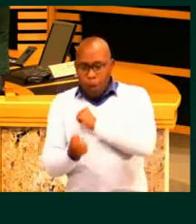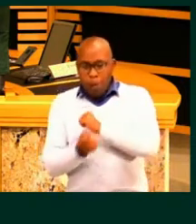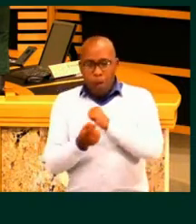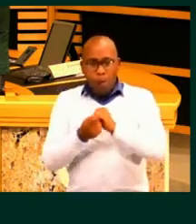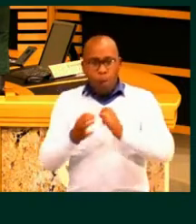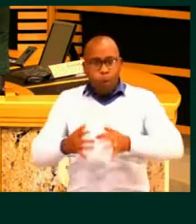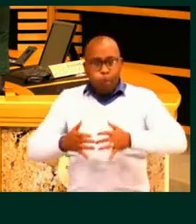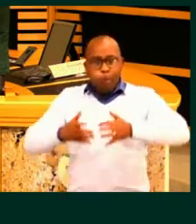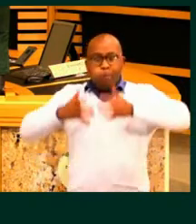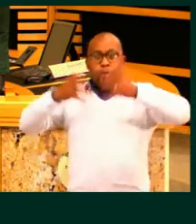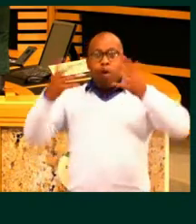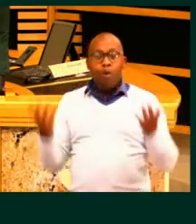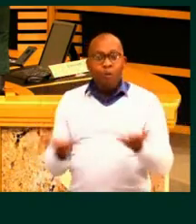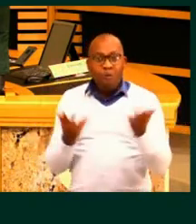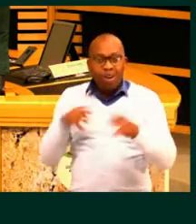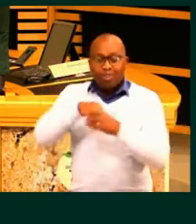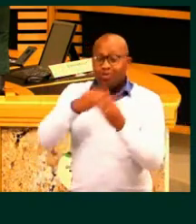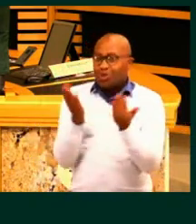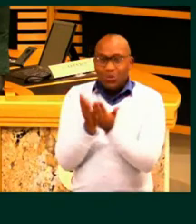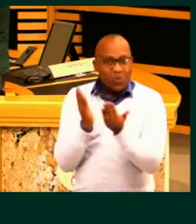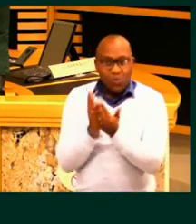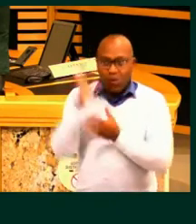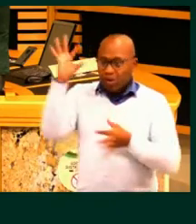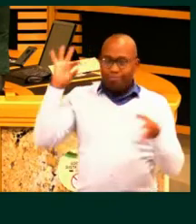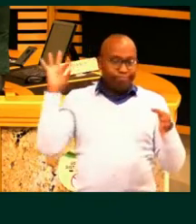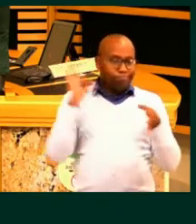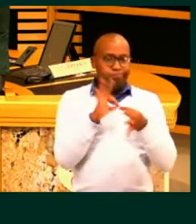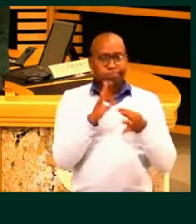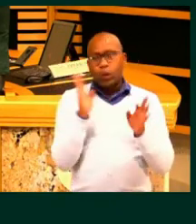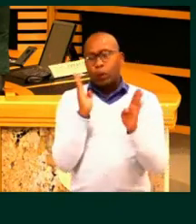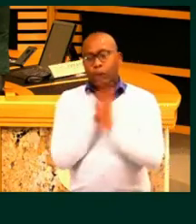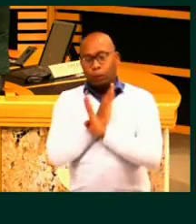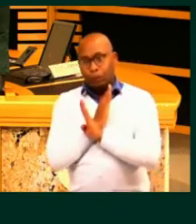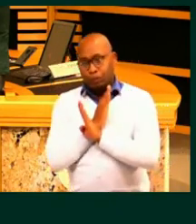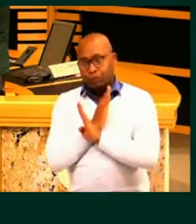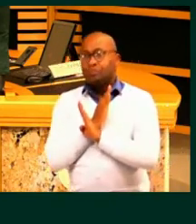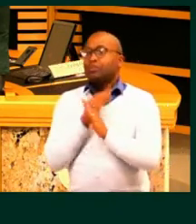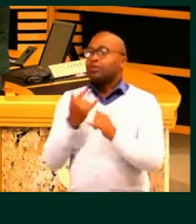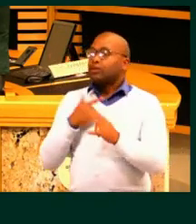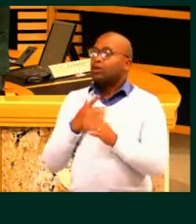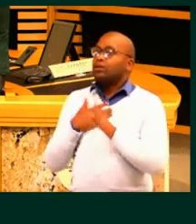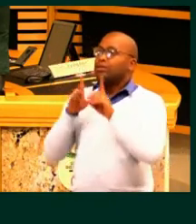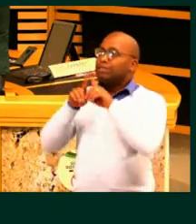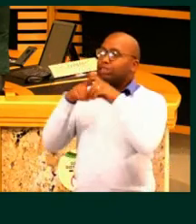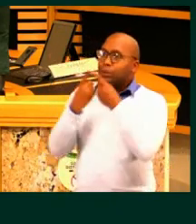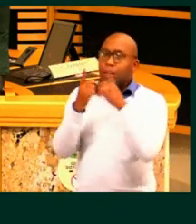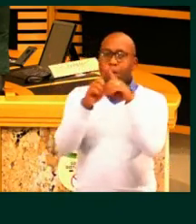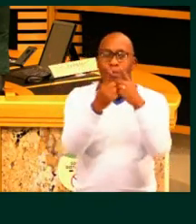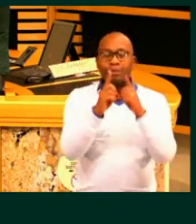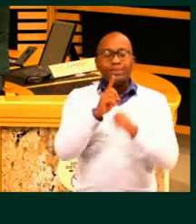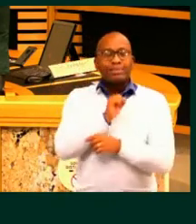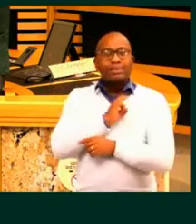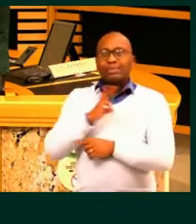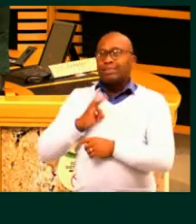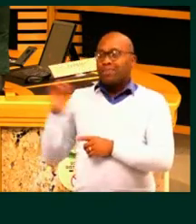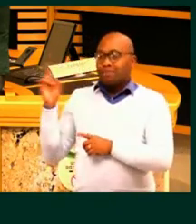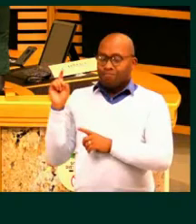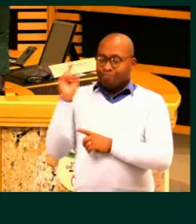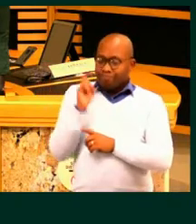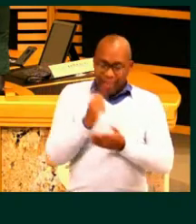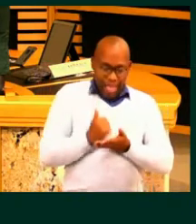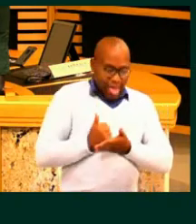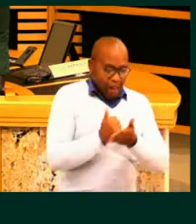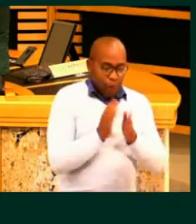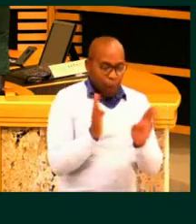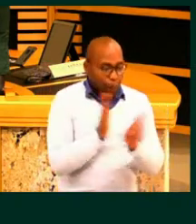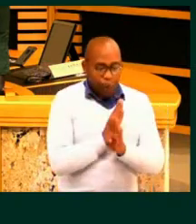previously inquiring from the Department departmental officials through you honorable Deputy speaker to The Honorable MEC sent me a